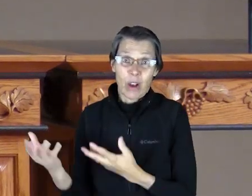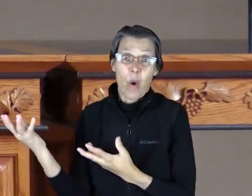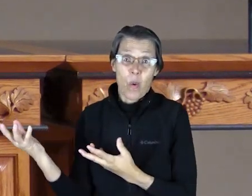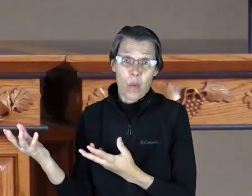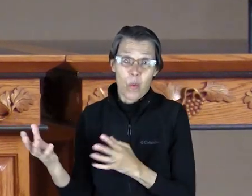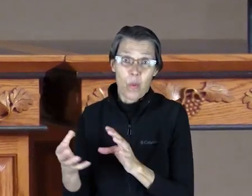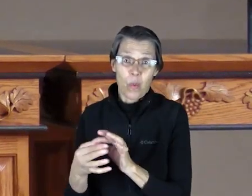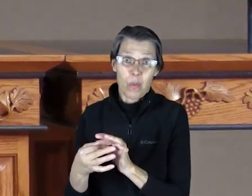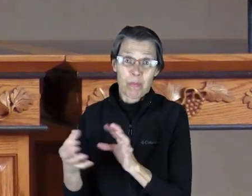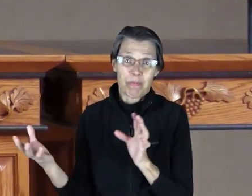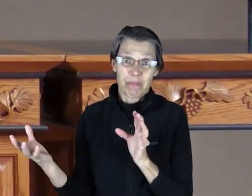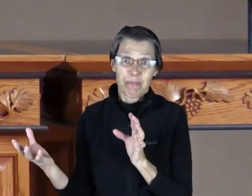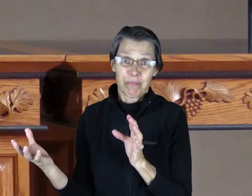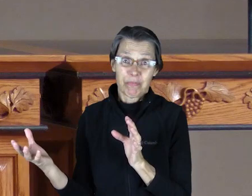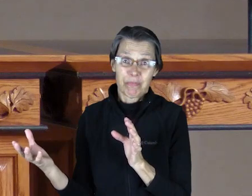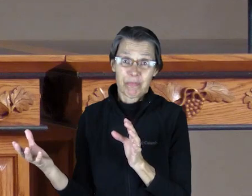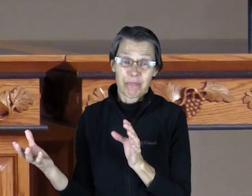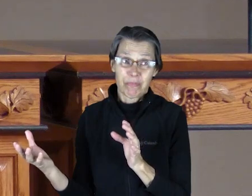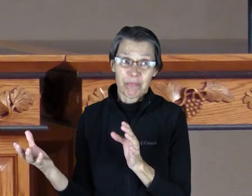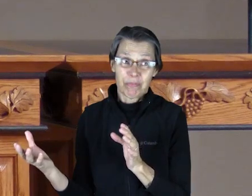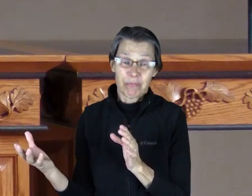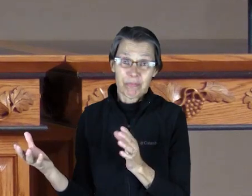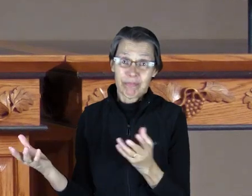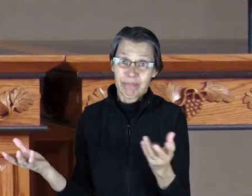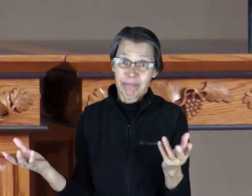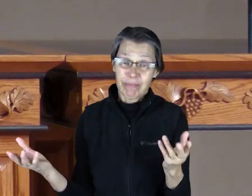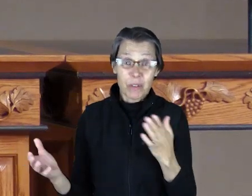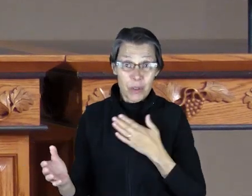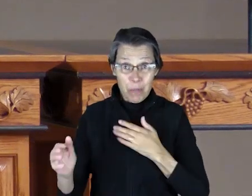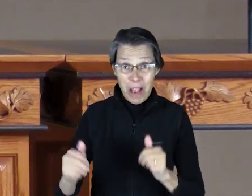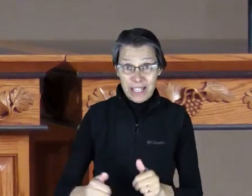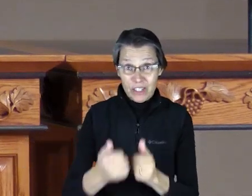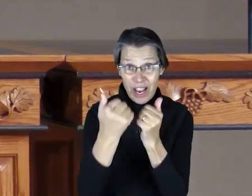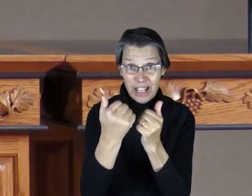and grow in us and in our world. So this